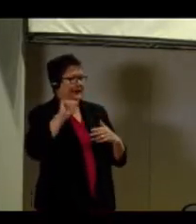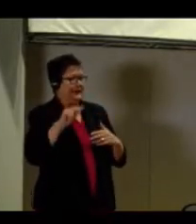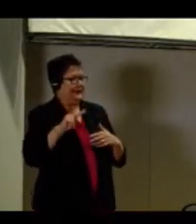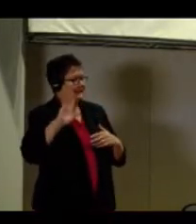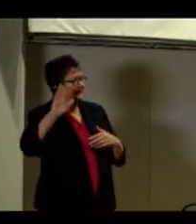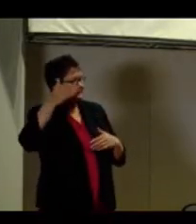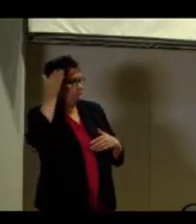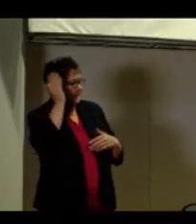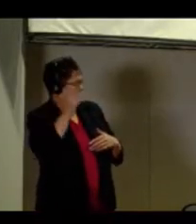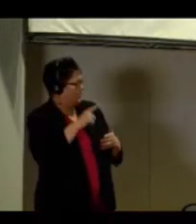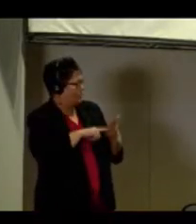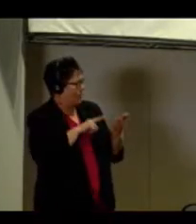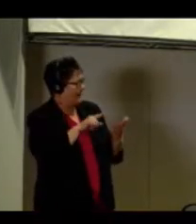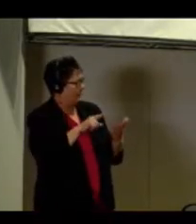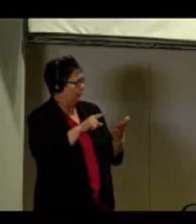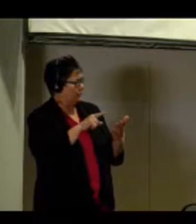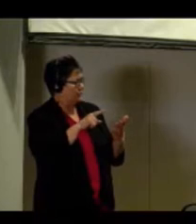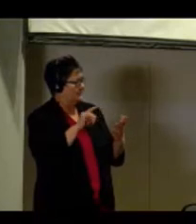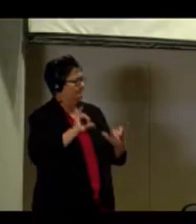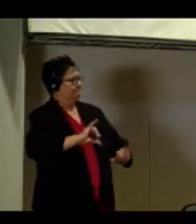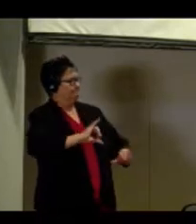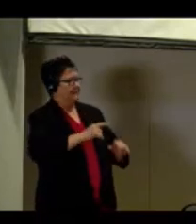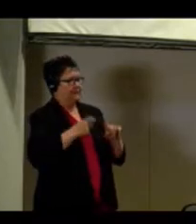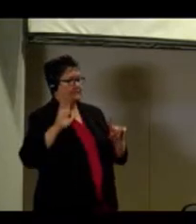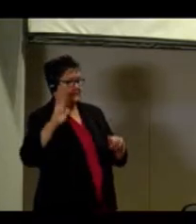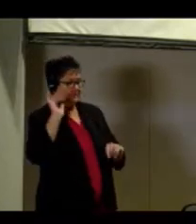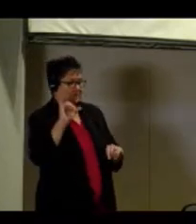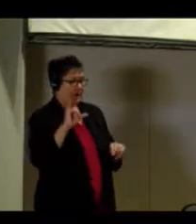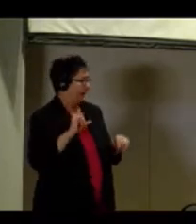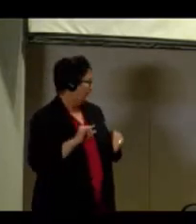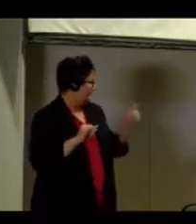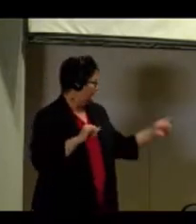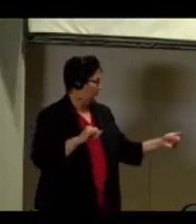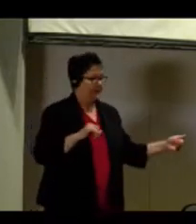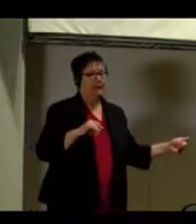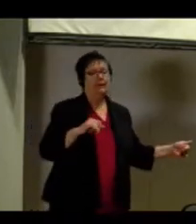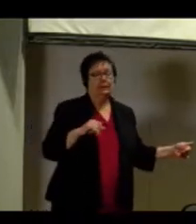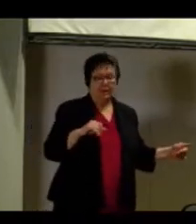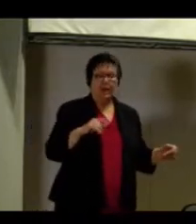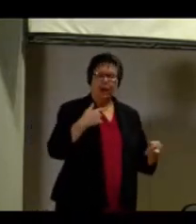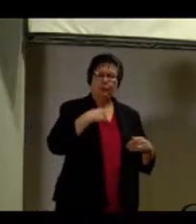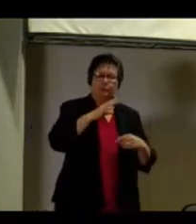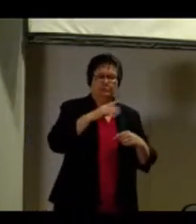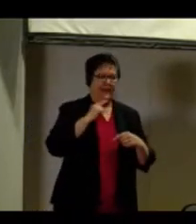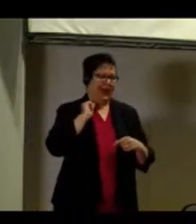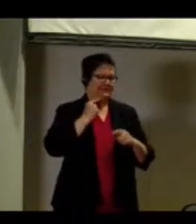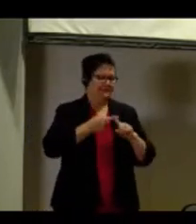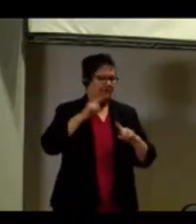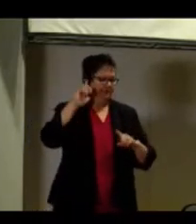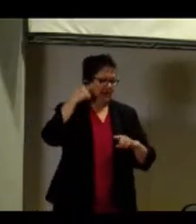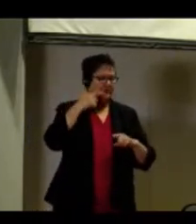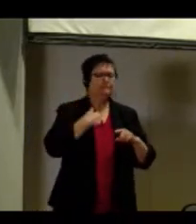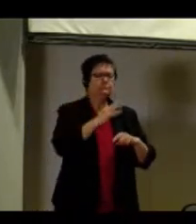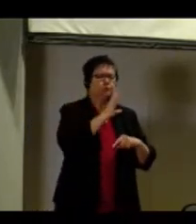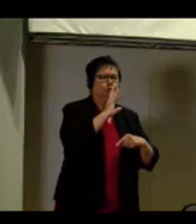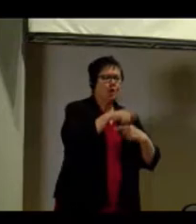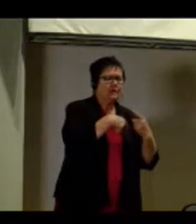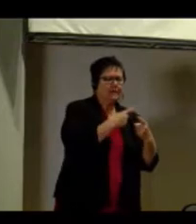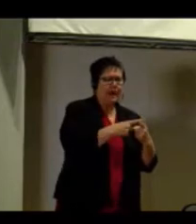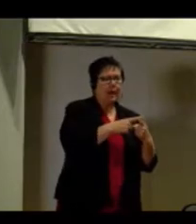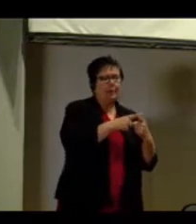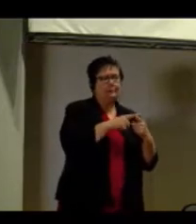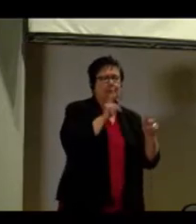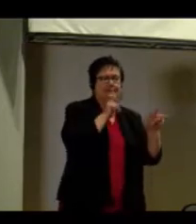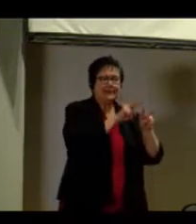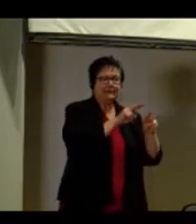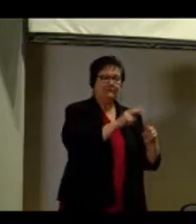talk? Would you like to start? Sure. I'm going to start really by talking about a perspective from the arts and humanities, but also from libraries,